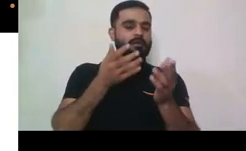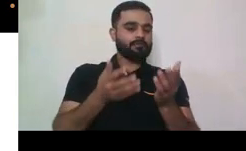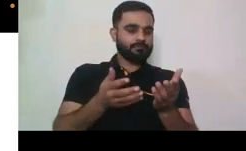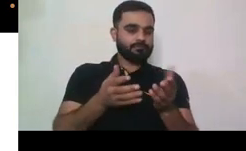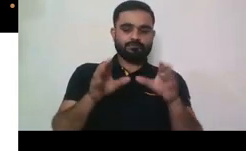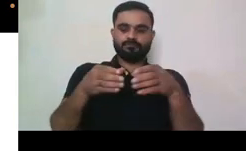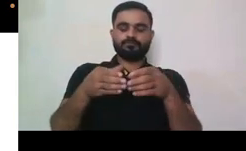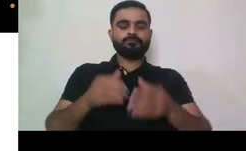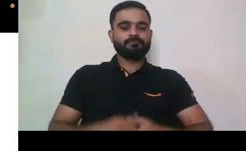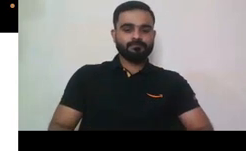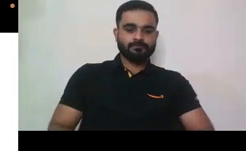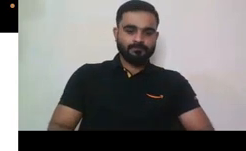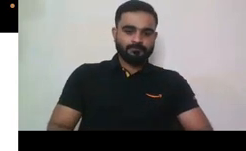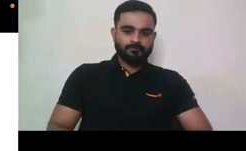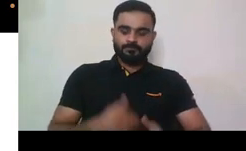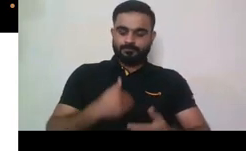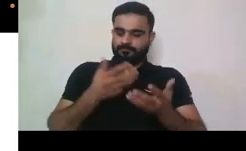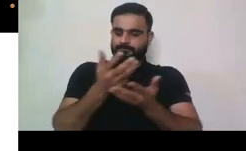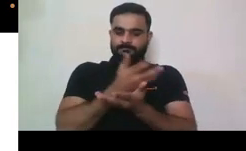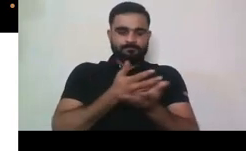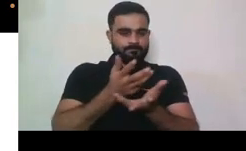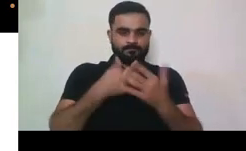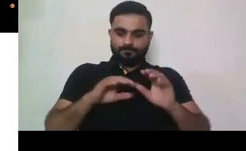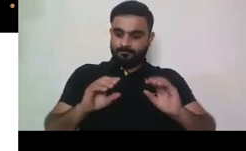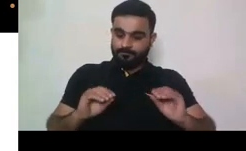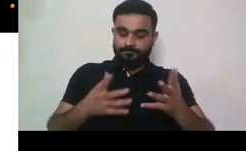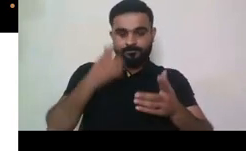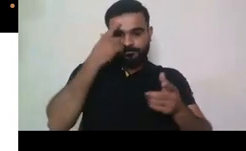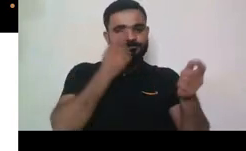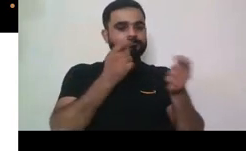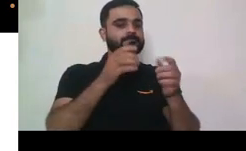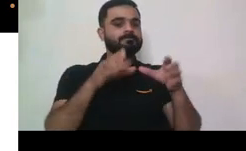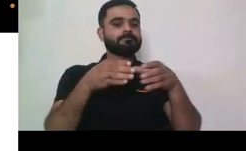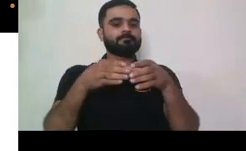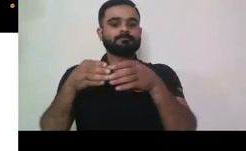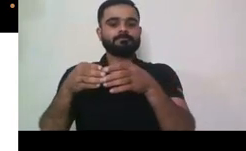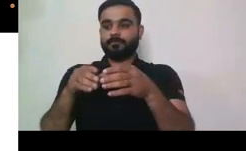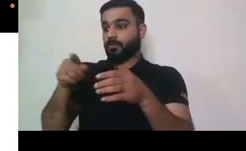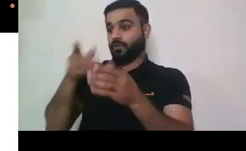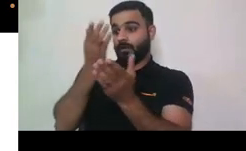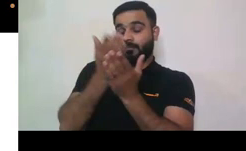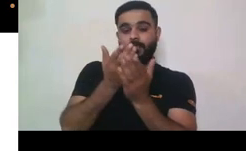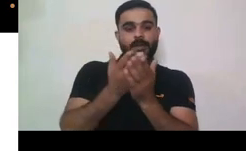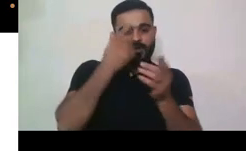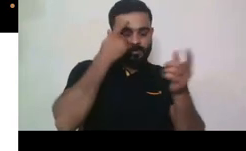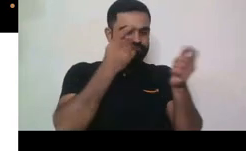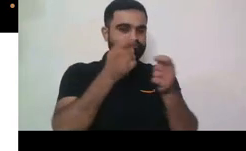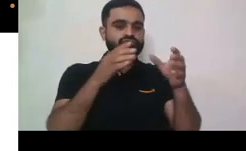group. So we have discussed about starting the role, a group, and what the participant's role should be in the